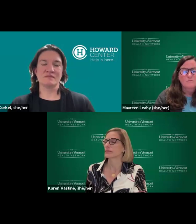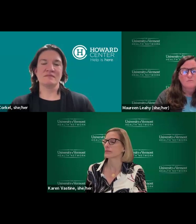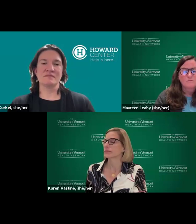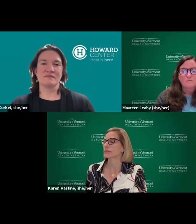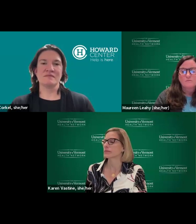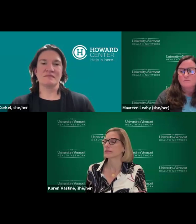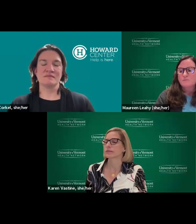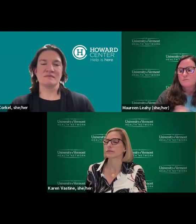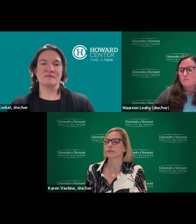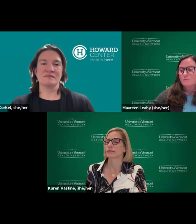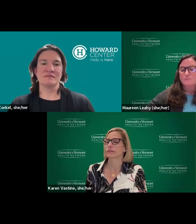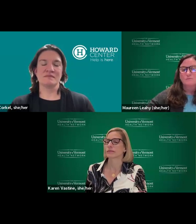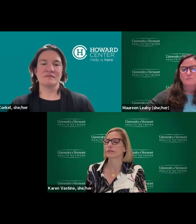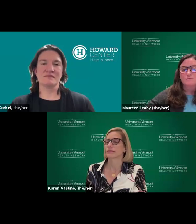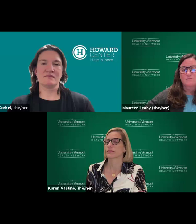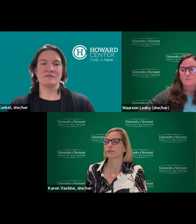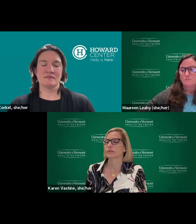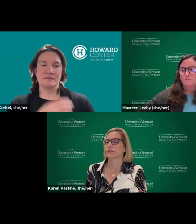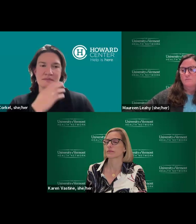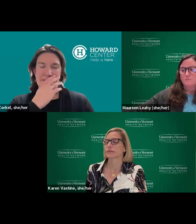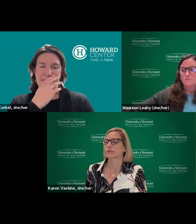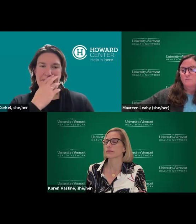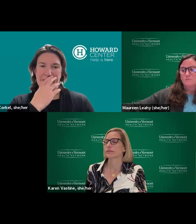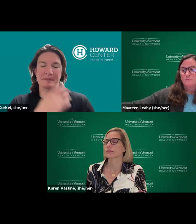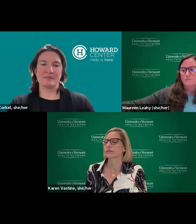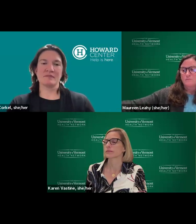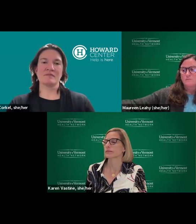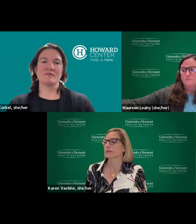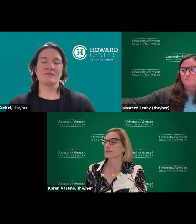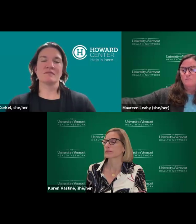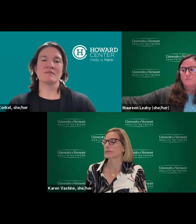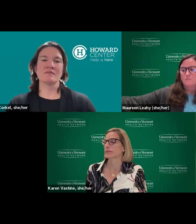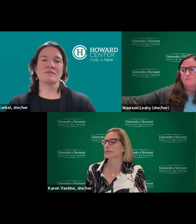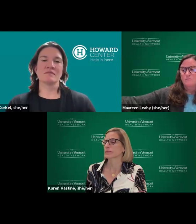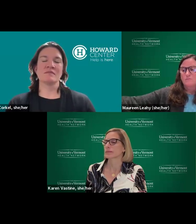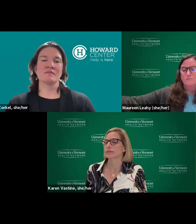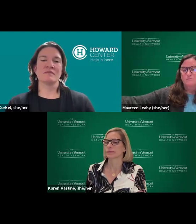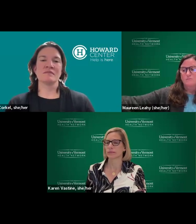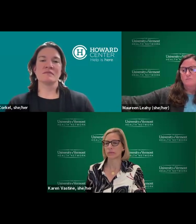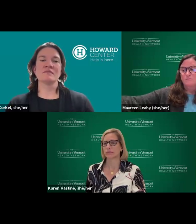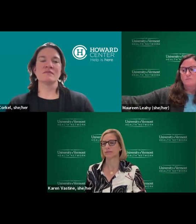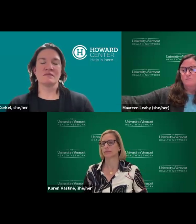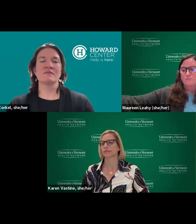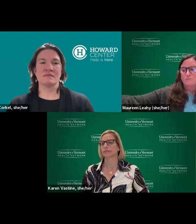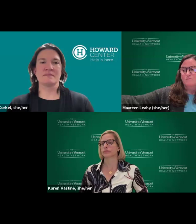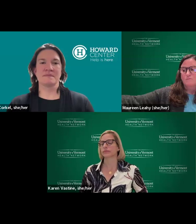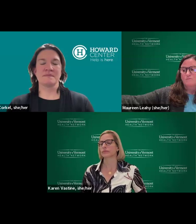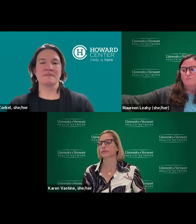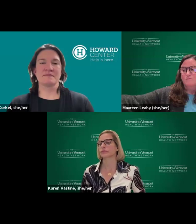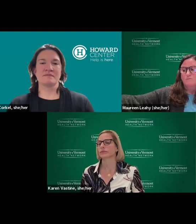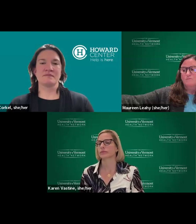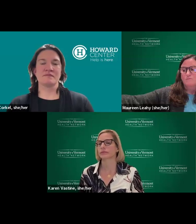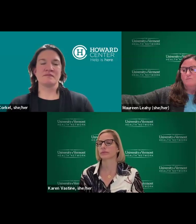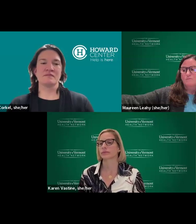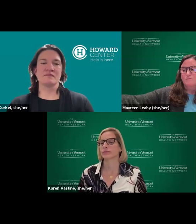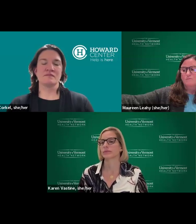welcomed. Everybody is going to be trained in either alternatives to suicide or when conversations turn to suicide. And